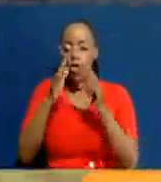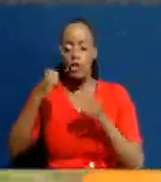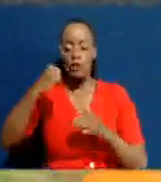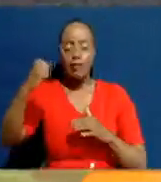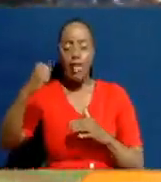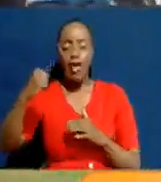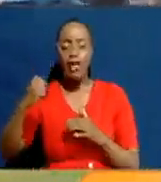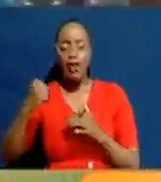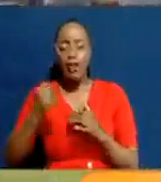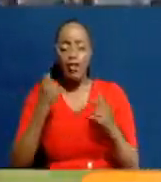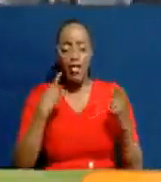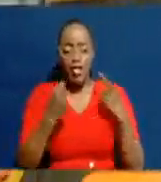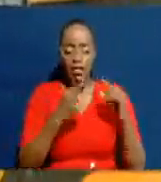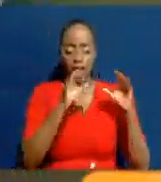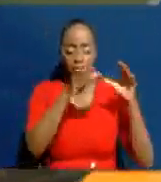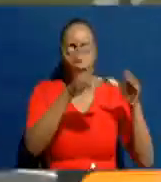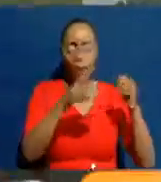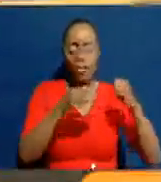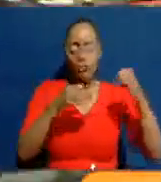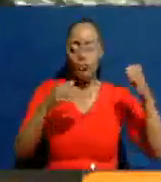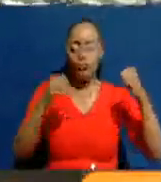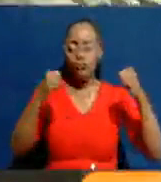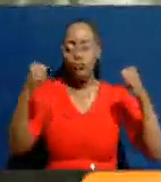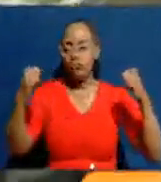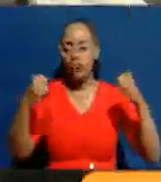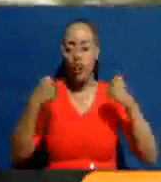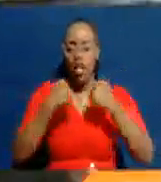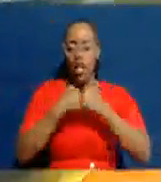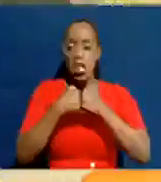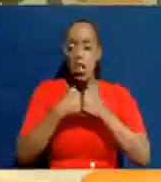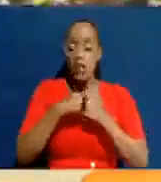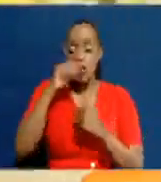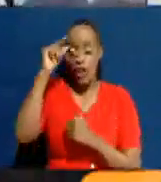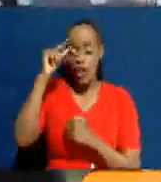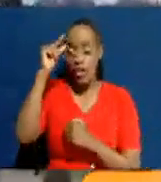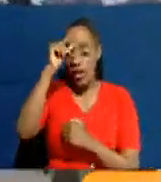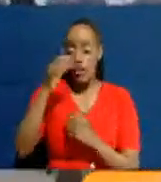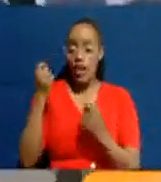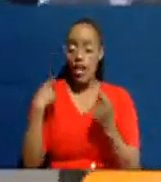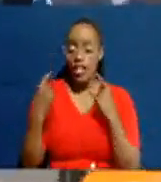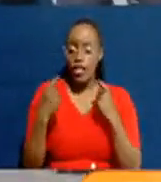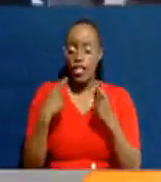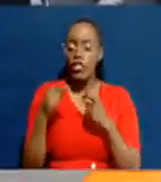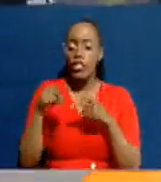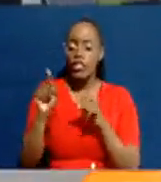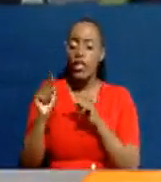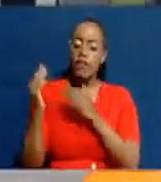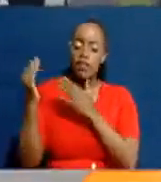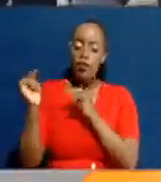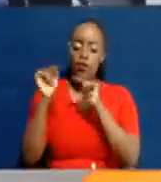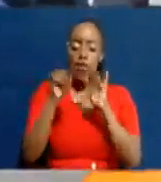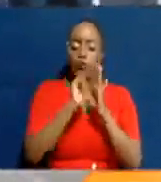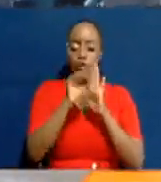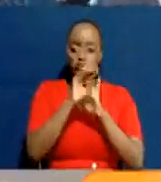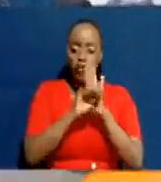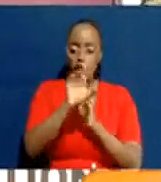side and tea multinationals on the other. Kericho Governor Eric Mutai is among those expected to record a statement with the